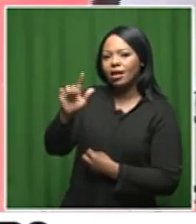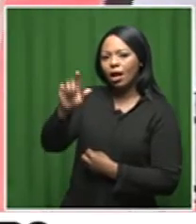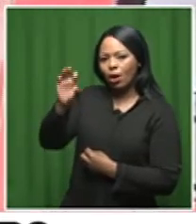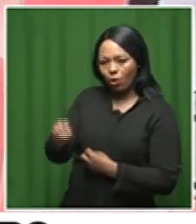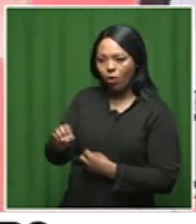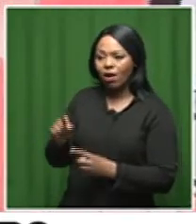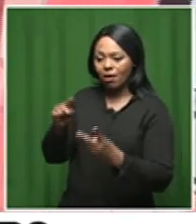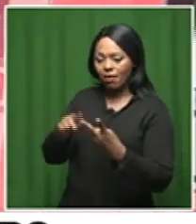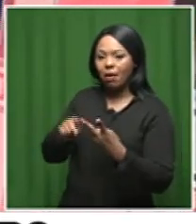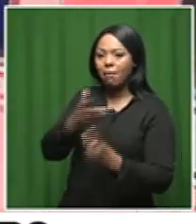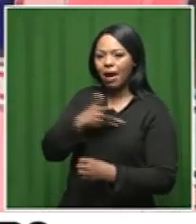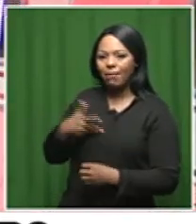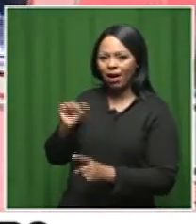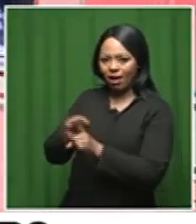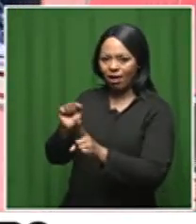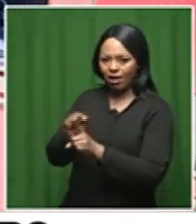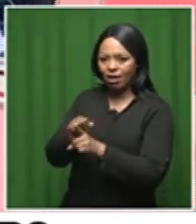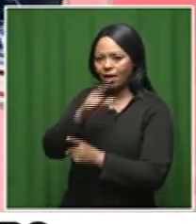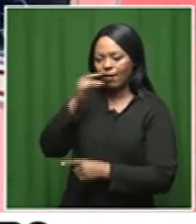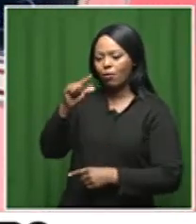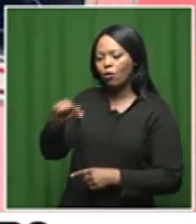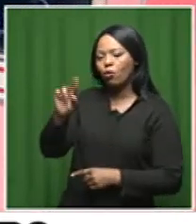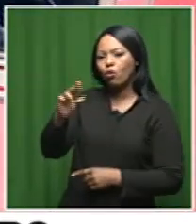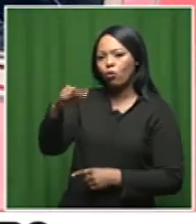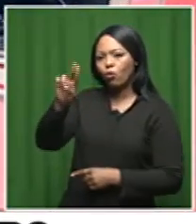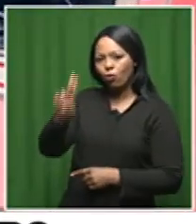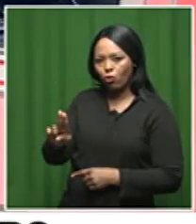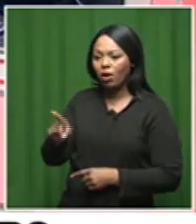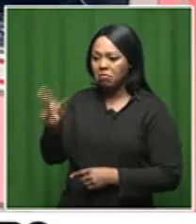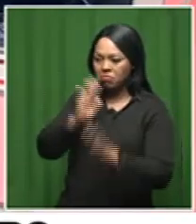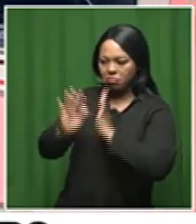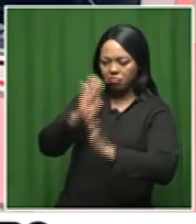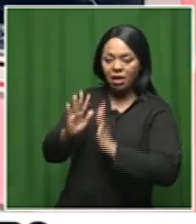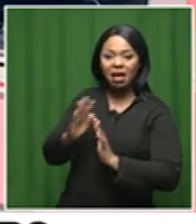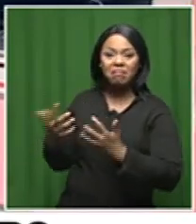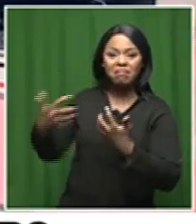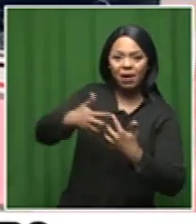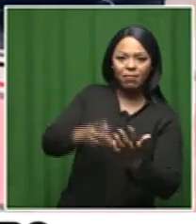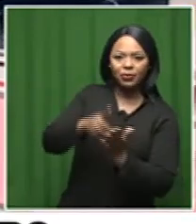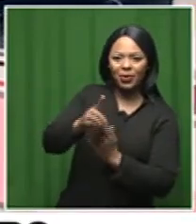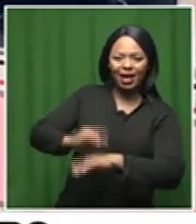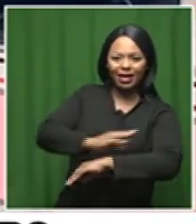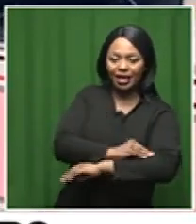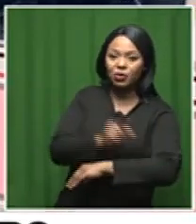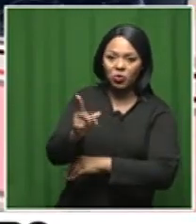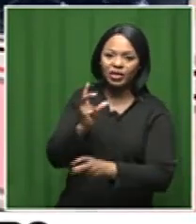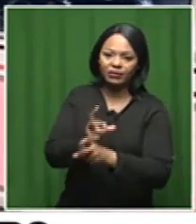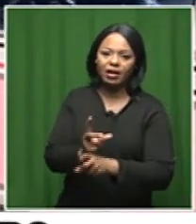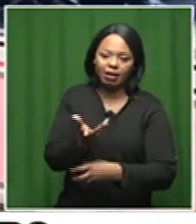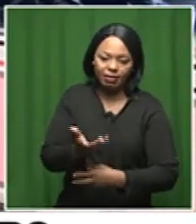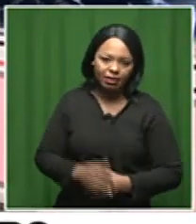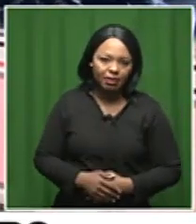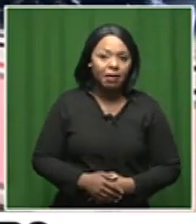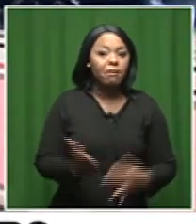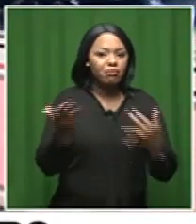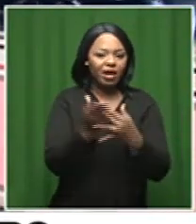Ugugu talking about her child and, of course, the struggles that they're dealing with finding that perfect match for the rare cancer that she has. We're going for a quick ad break. After